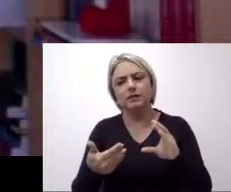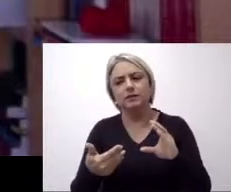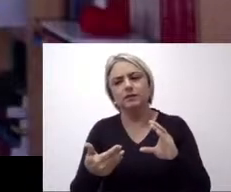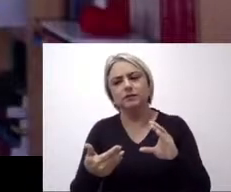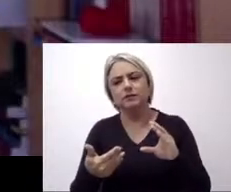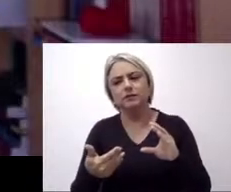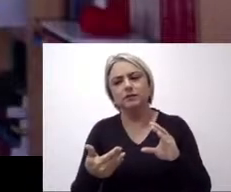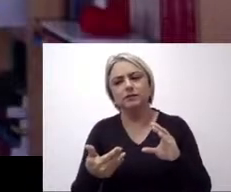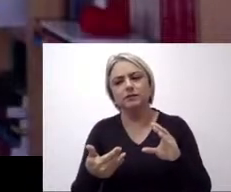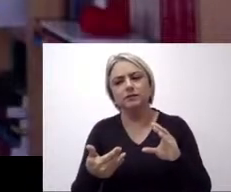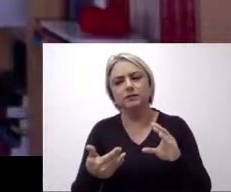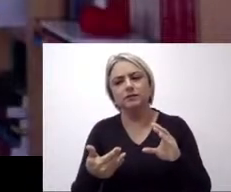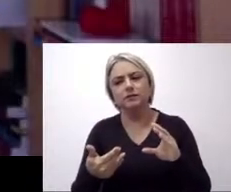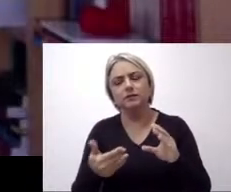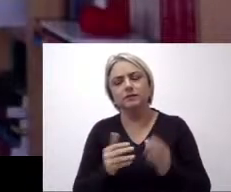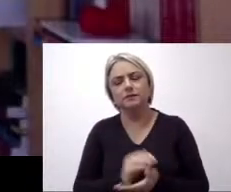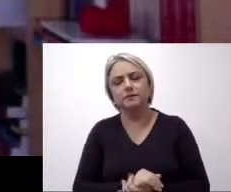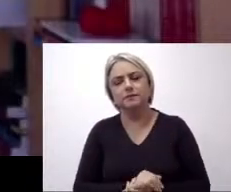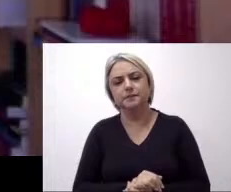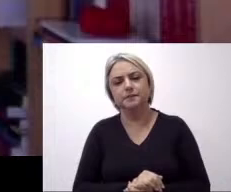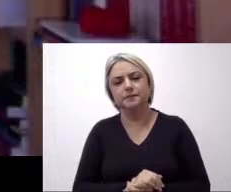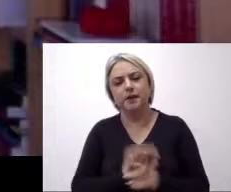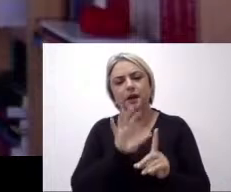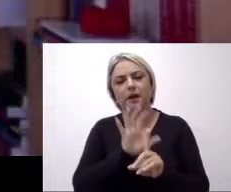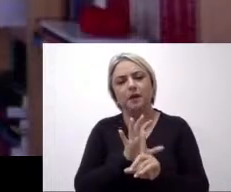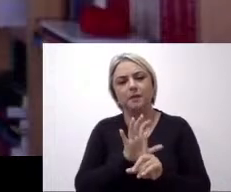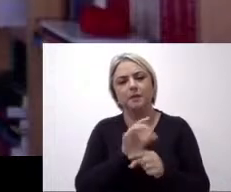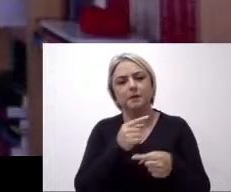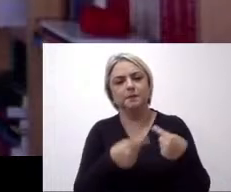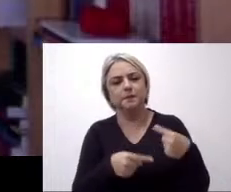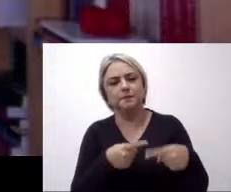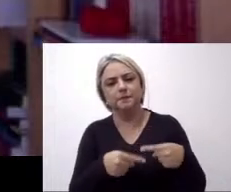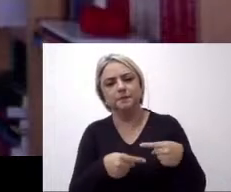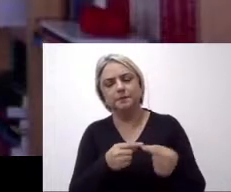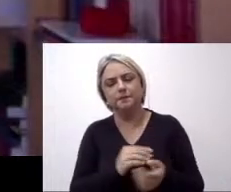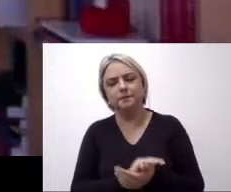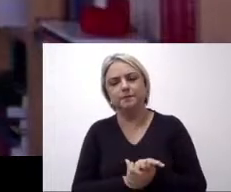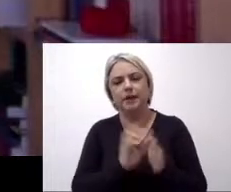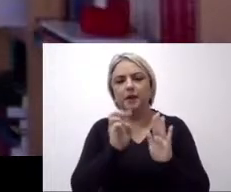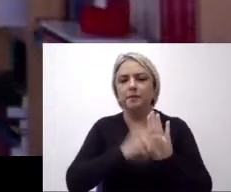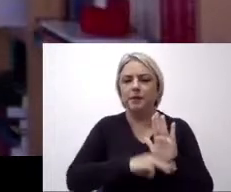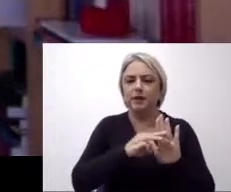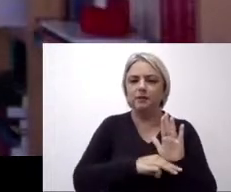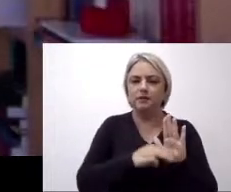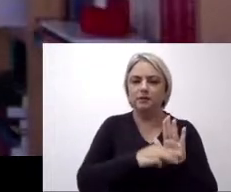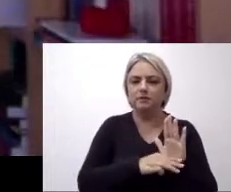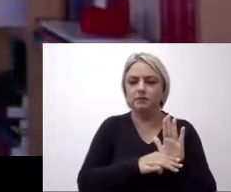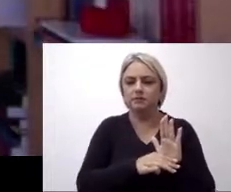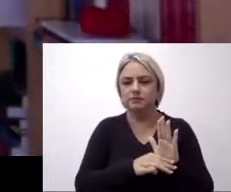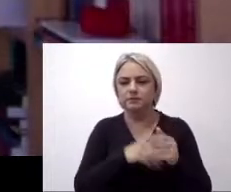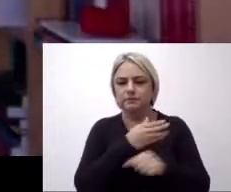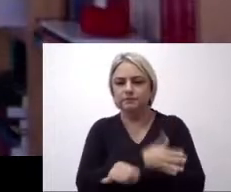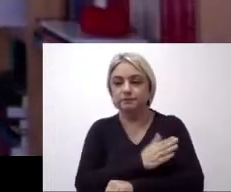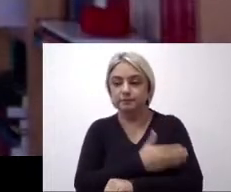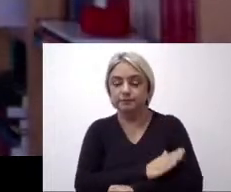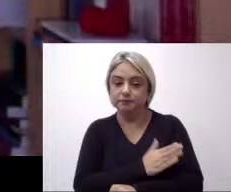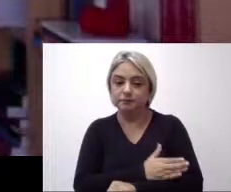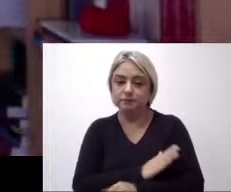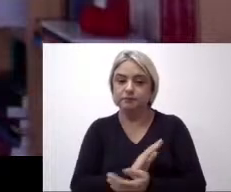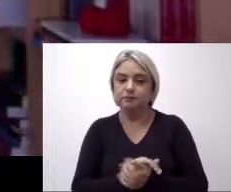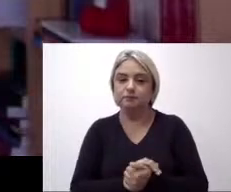sociology approaches of the policy process, and also they show the complexity and uncertainty